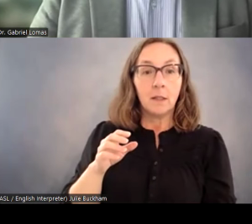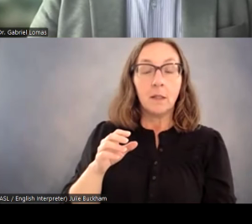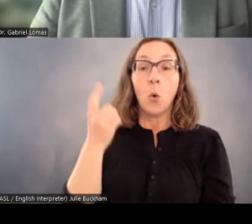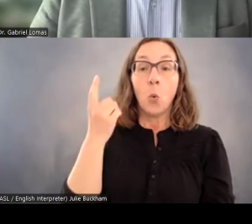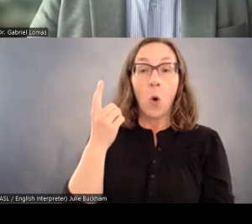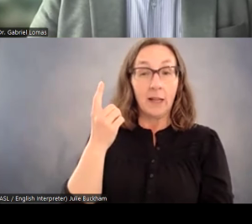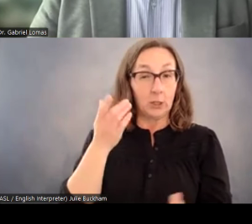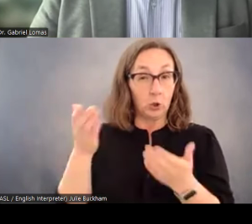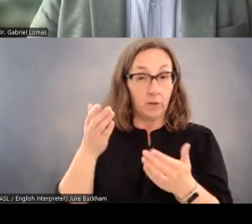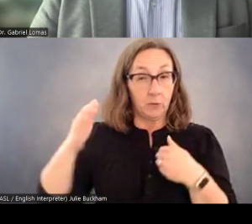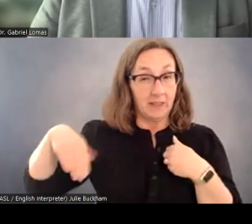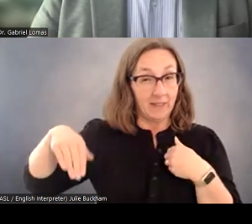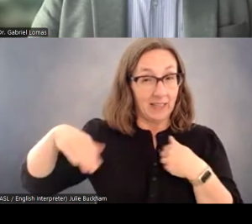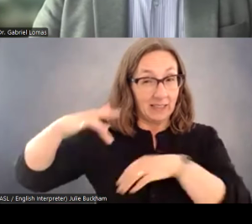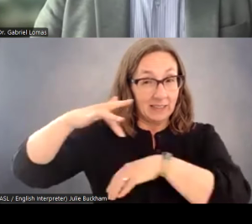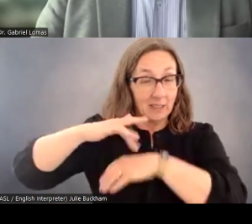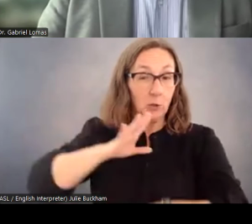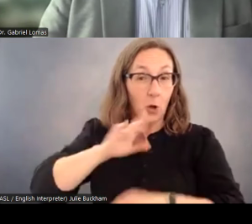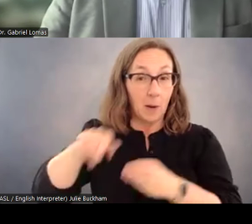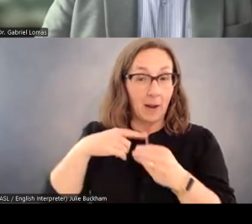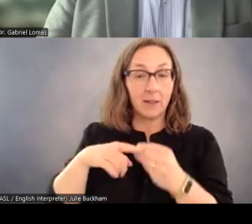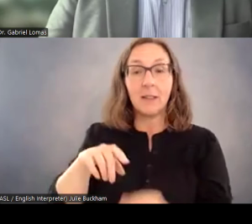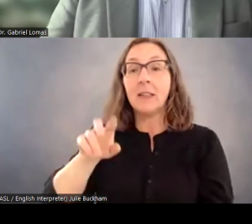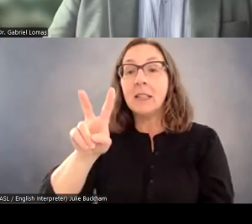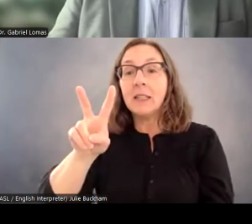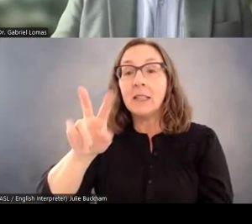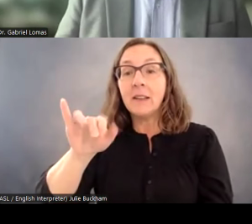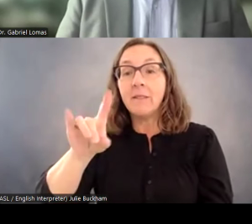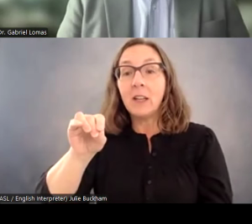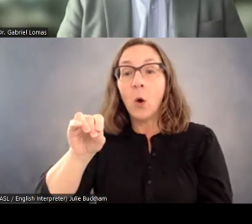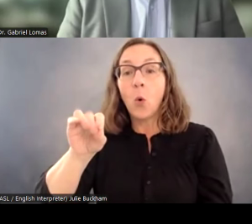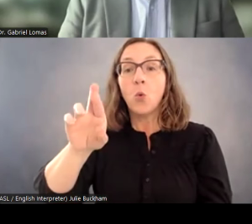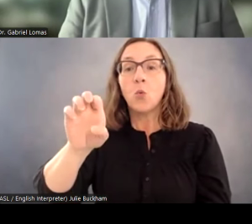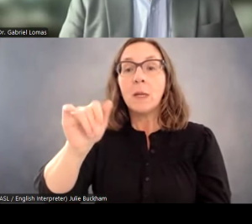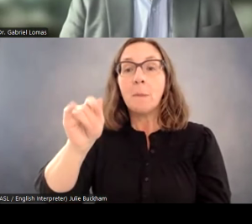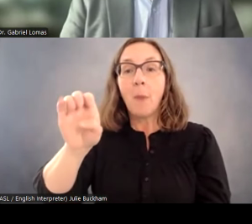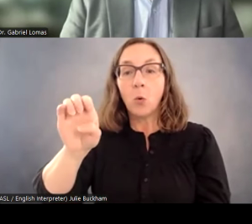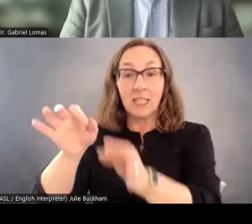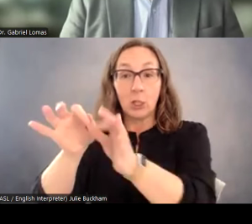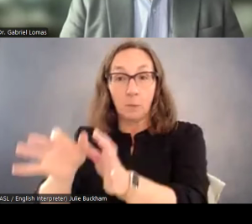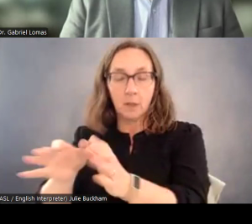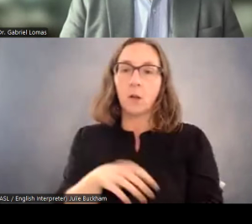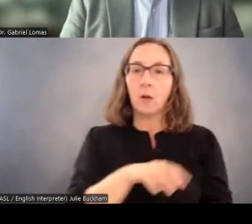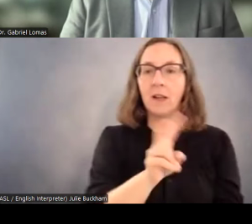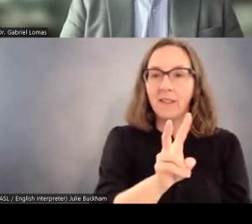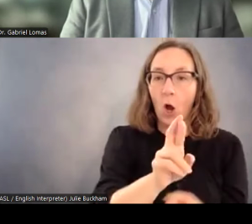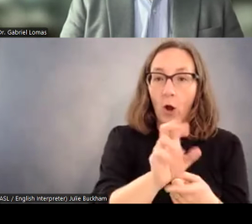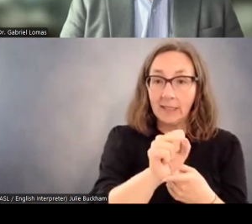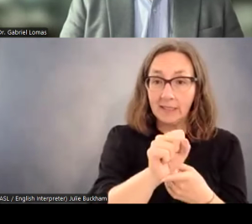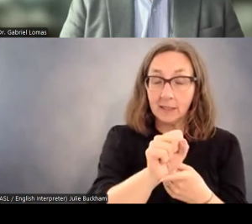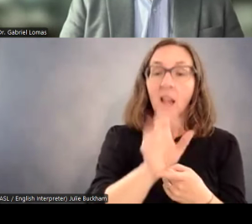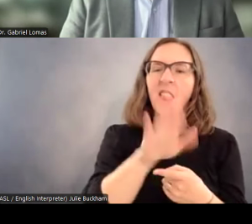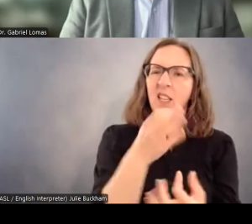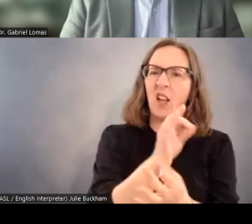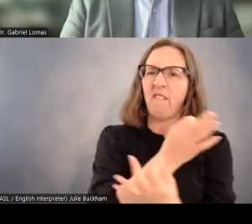we didn't talk about is called video remote interpreting. So video relay service is actually a free service that you